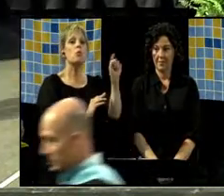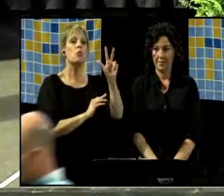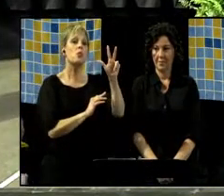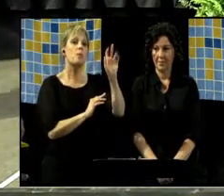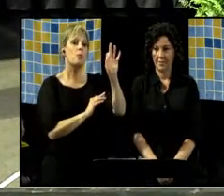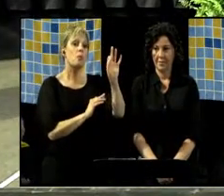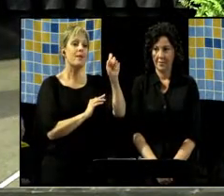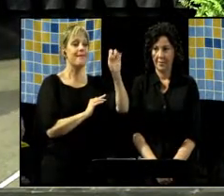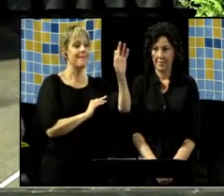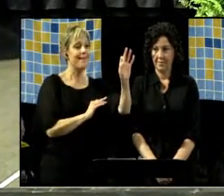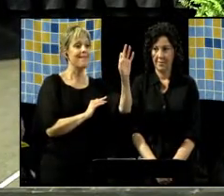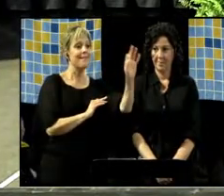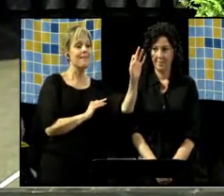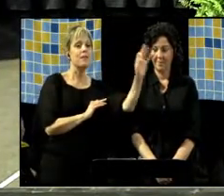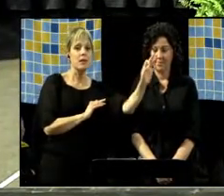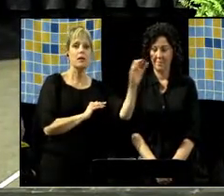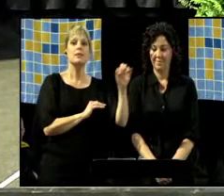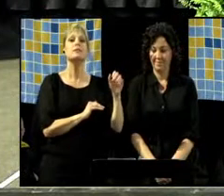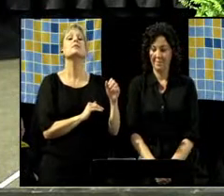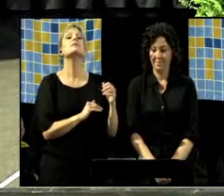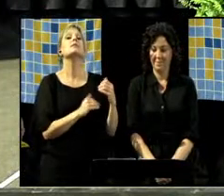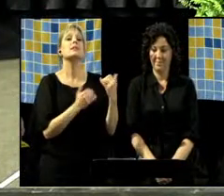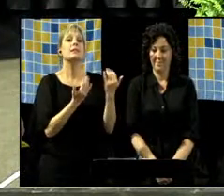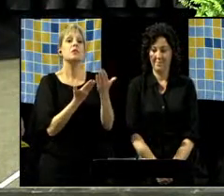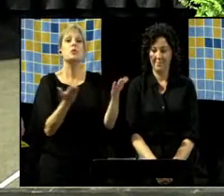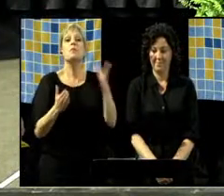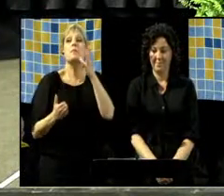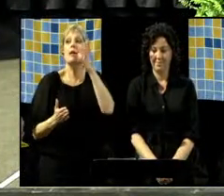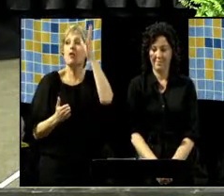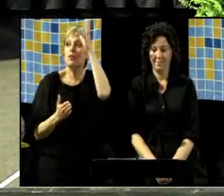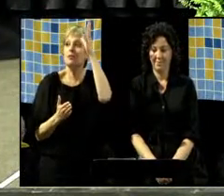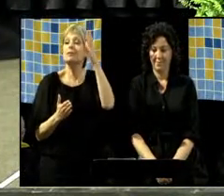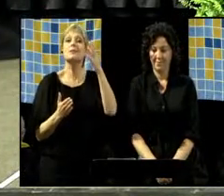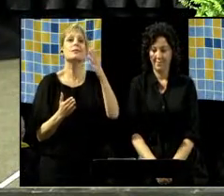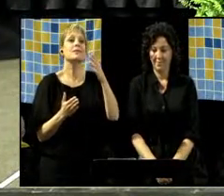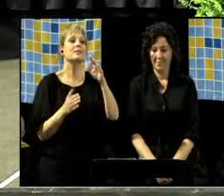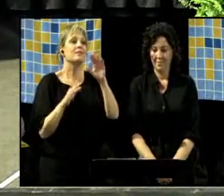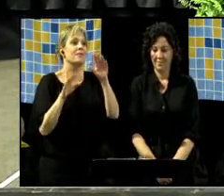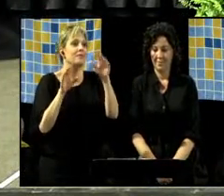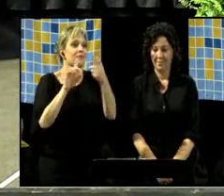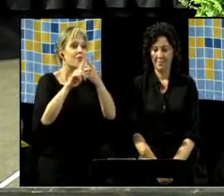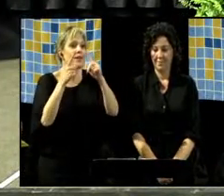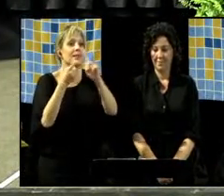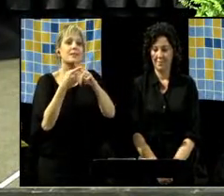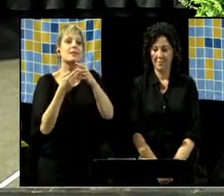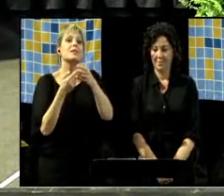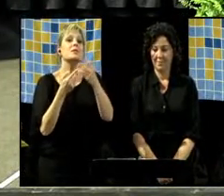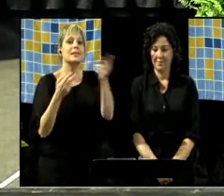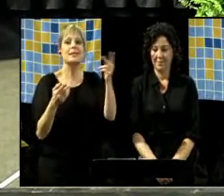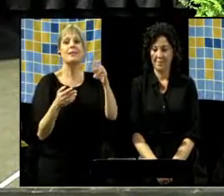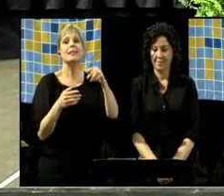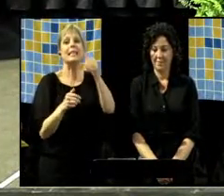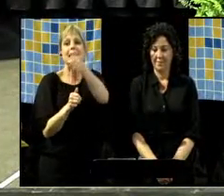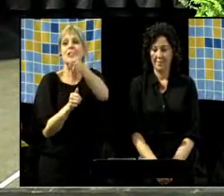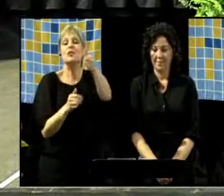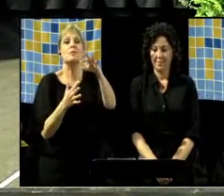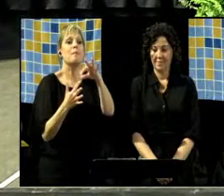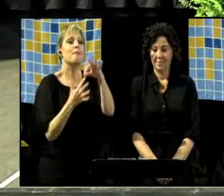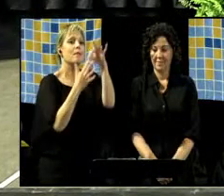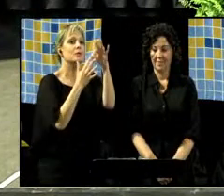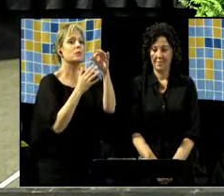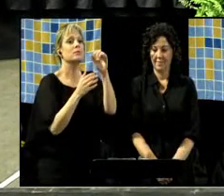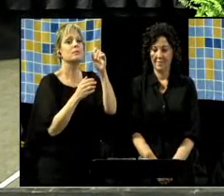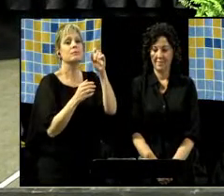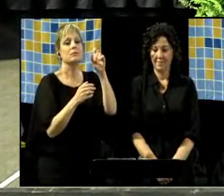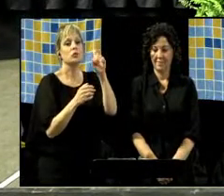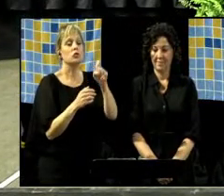3.999 GPA. Parents and guests, the graduates seated before you are very special to all of us. Every senior deserves the honor of having